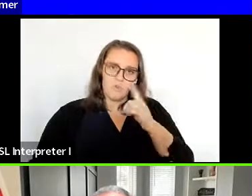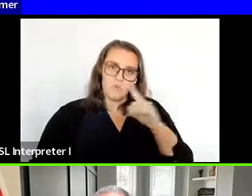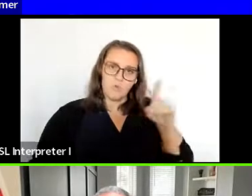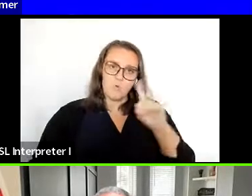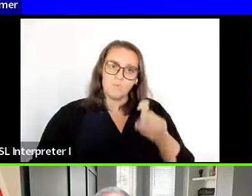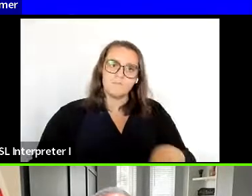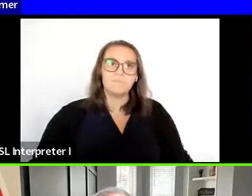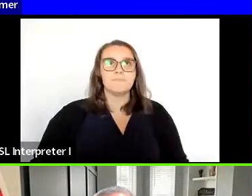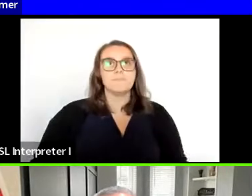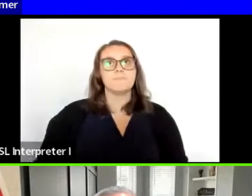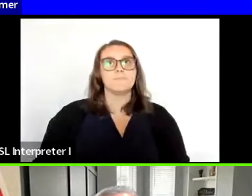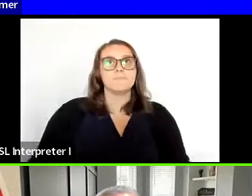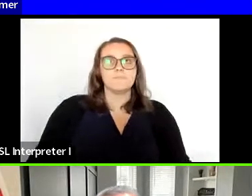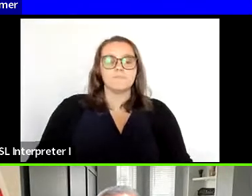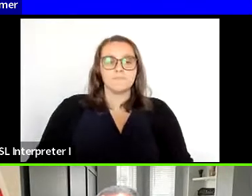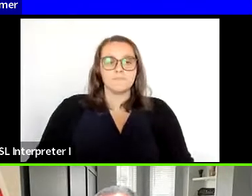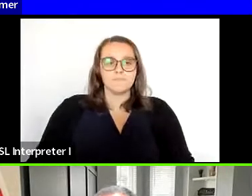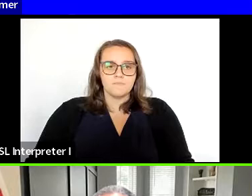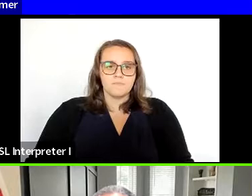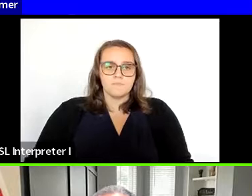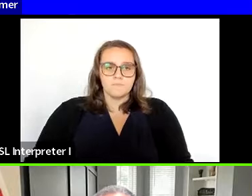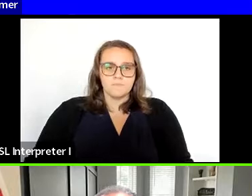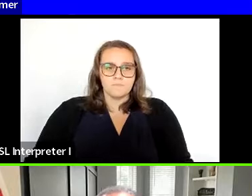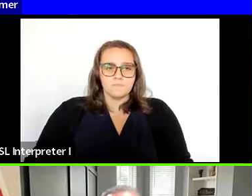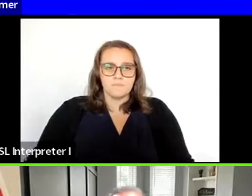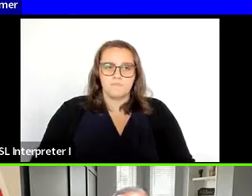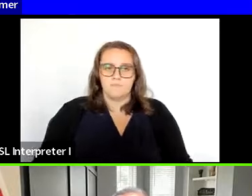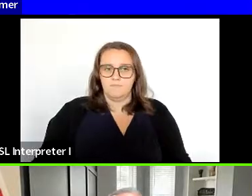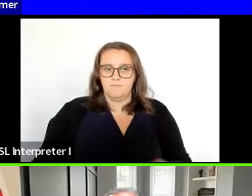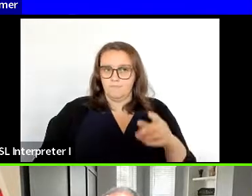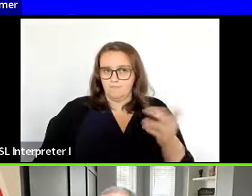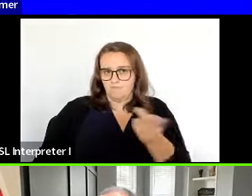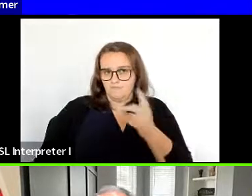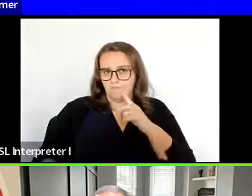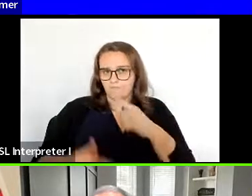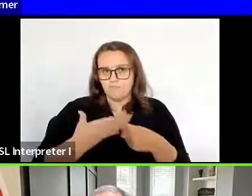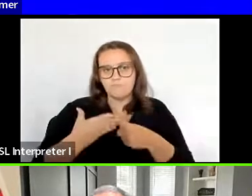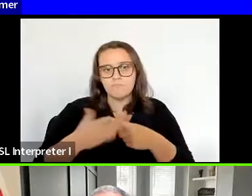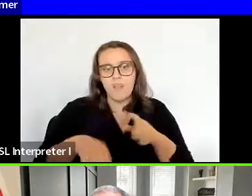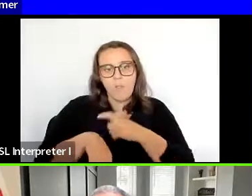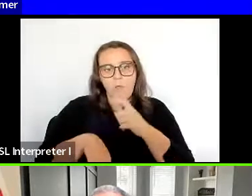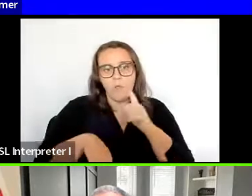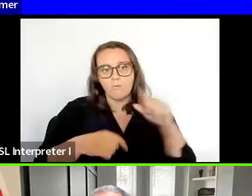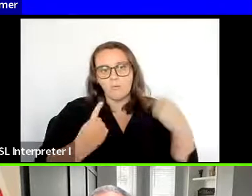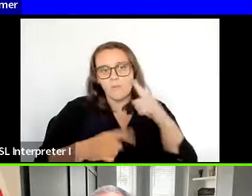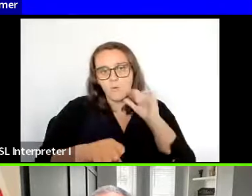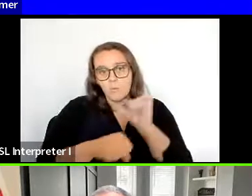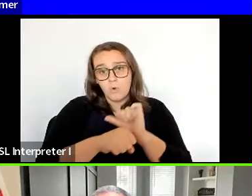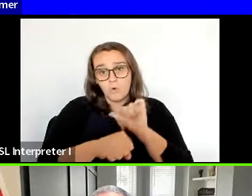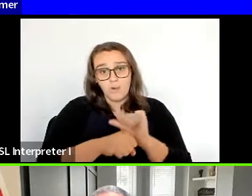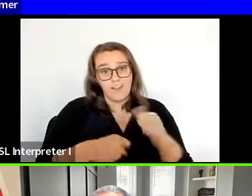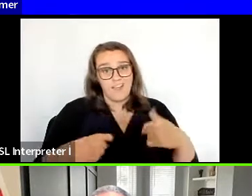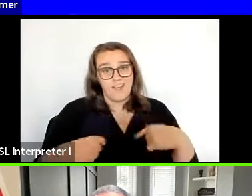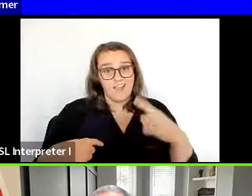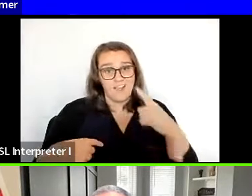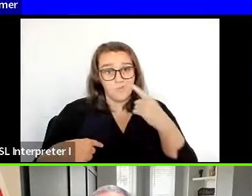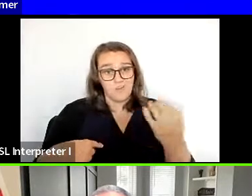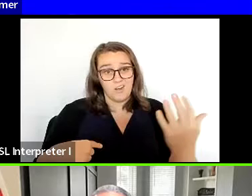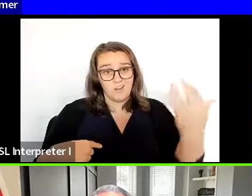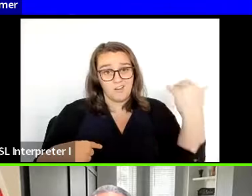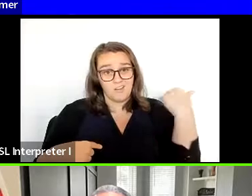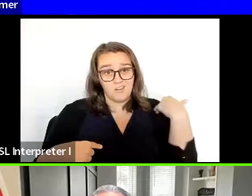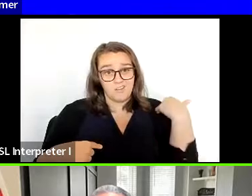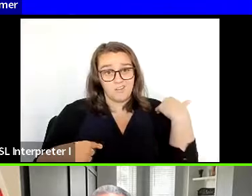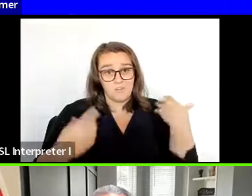That to the question about how long we've been working on it, I would say back to, maybe it's a question